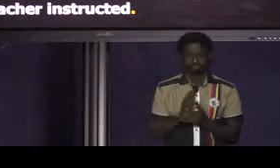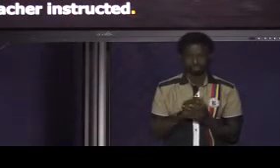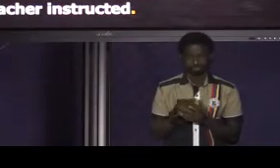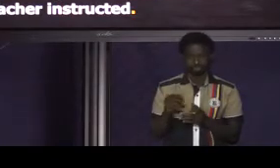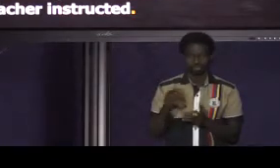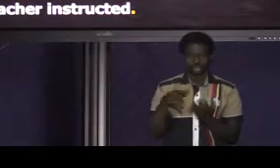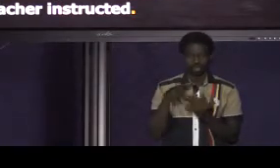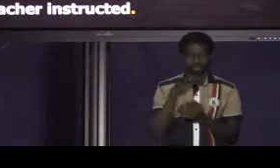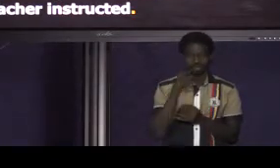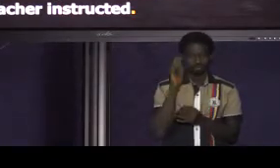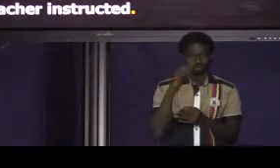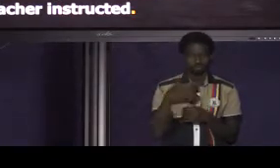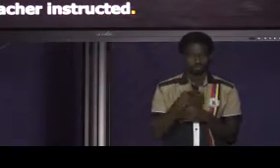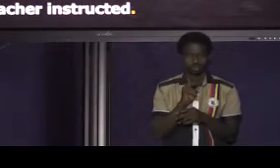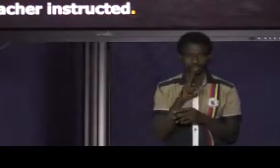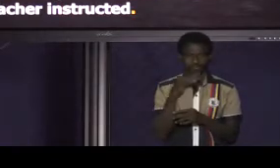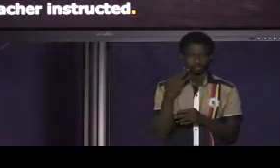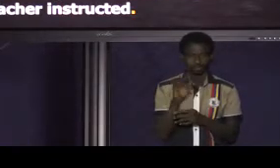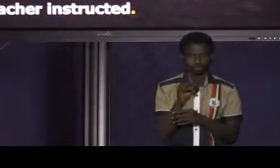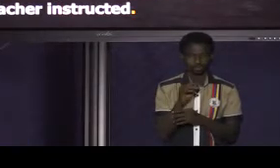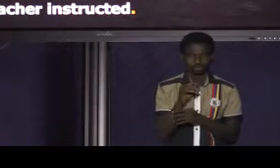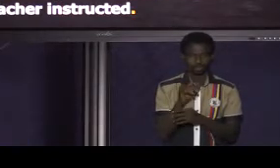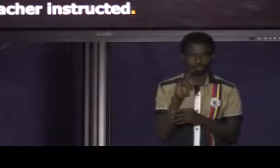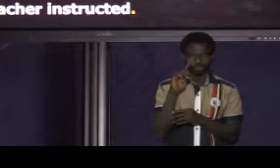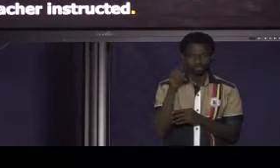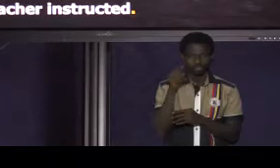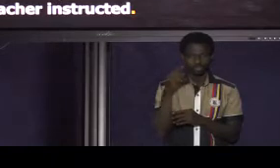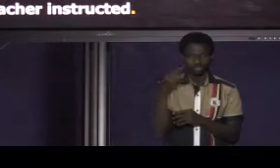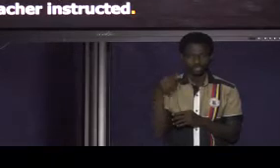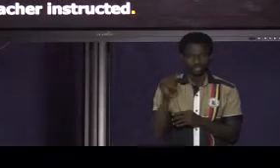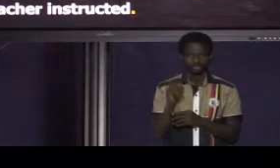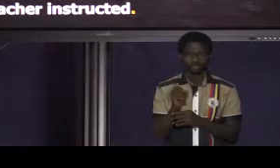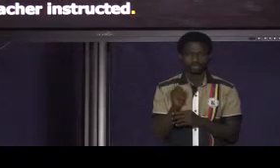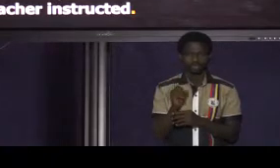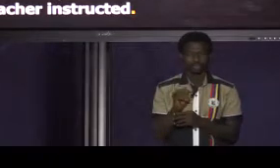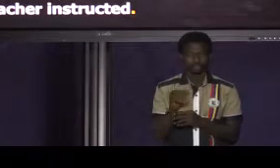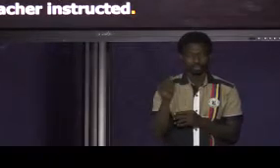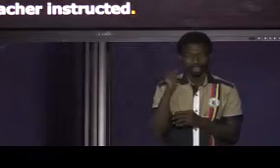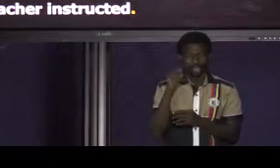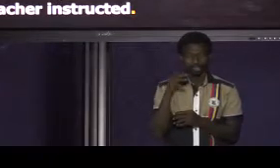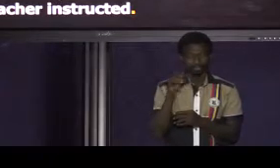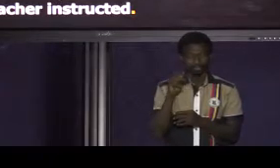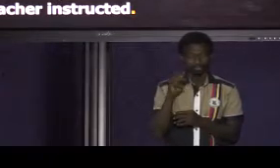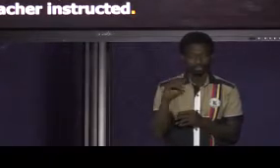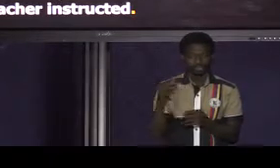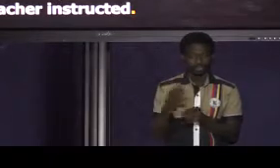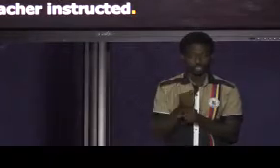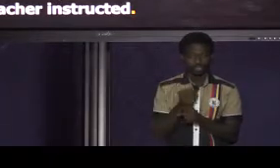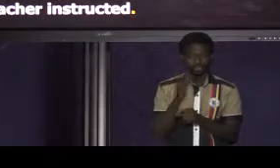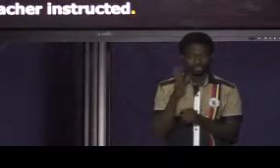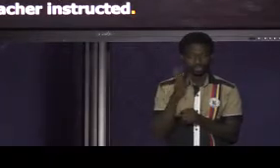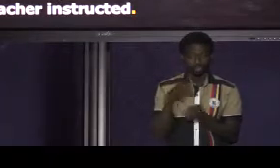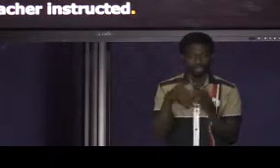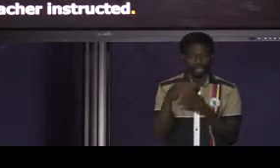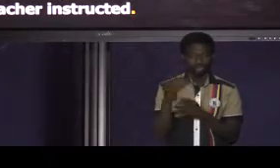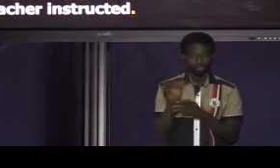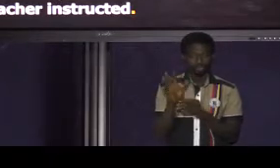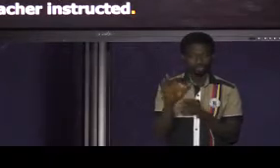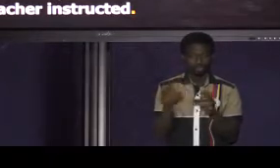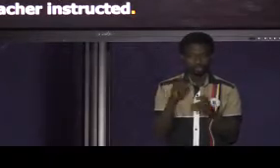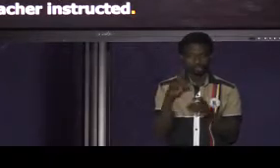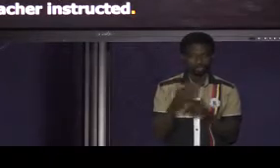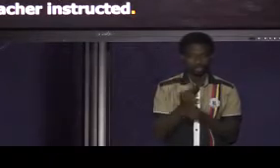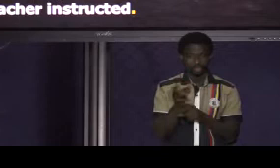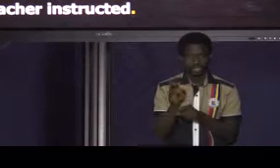will definitely make use of the quotation marks. So, Auntie Fumi got 5 out of 5. Did you get them